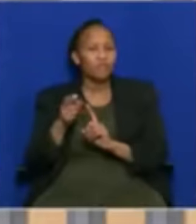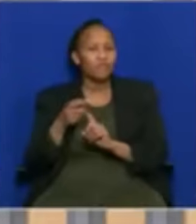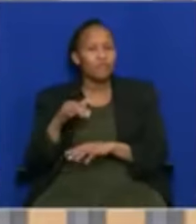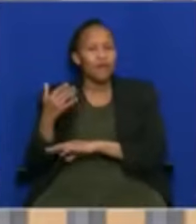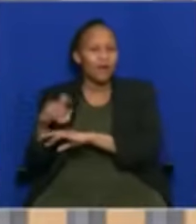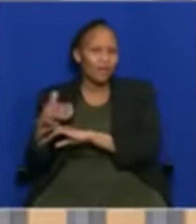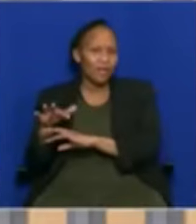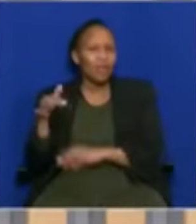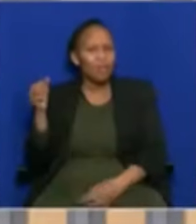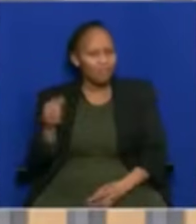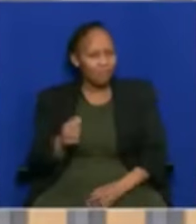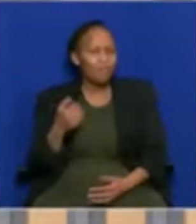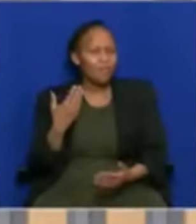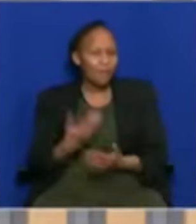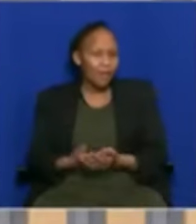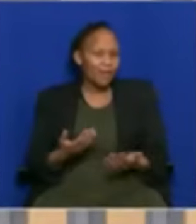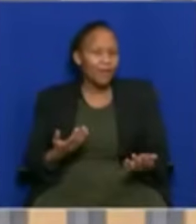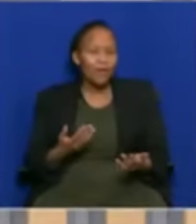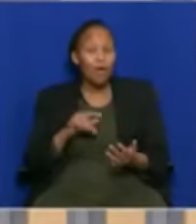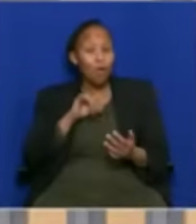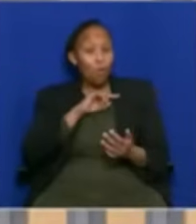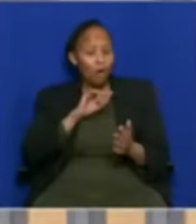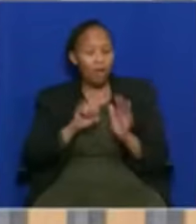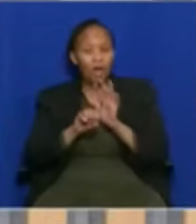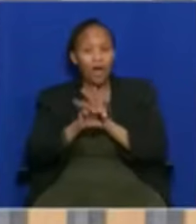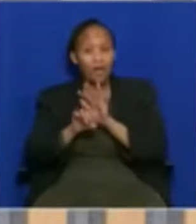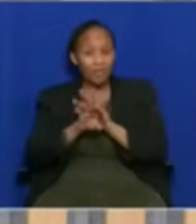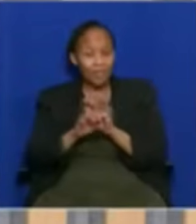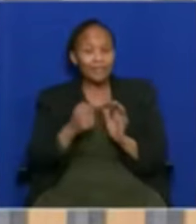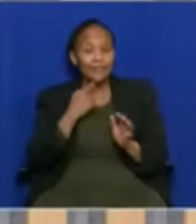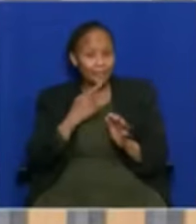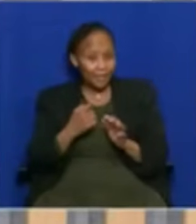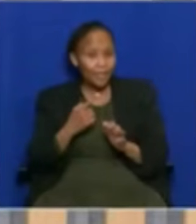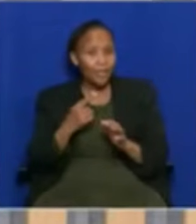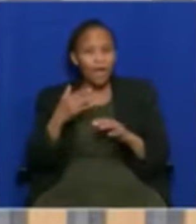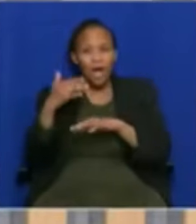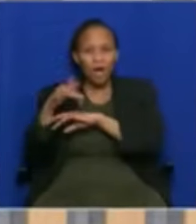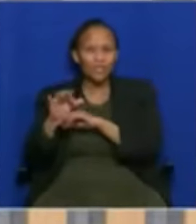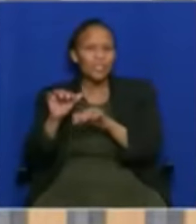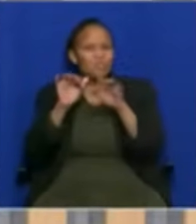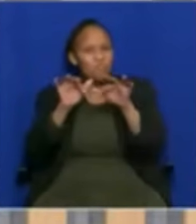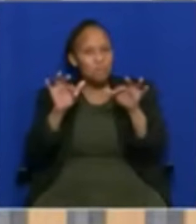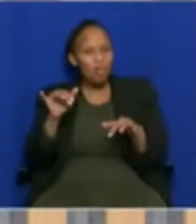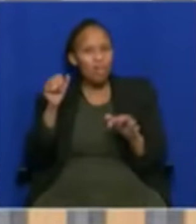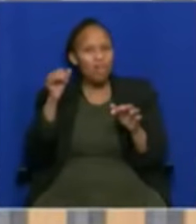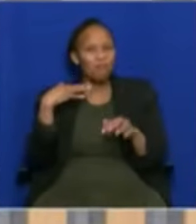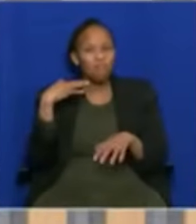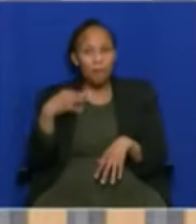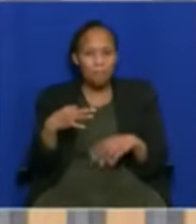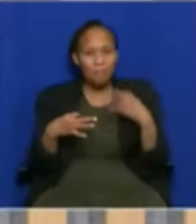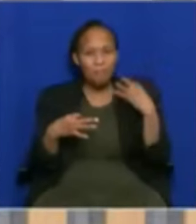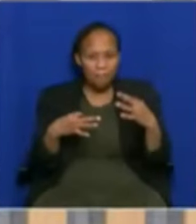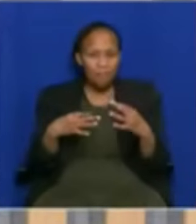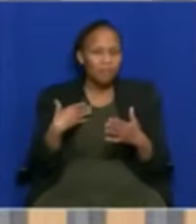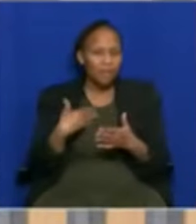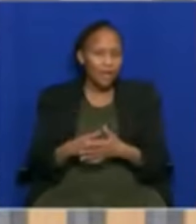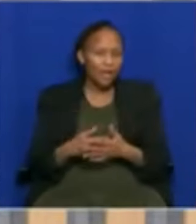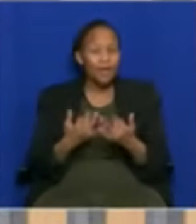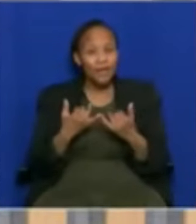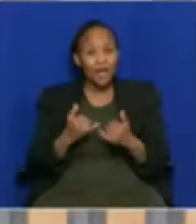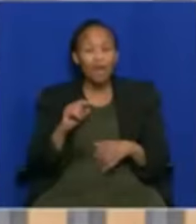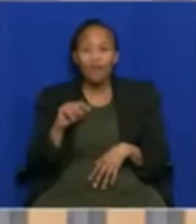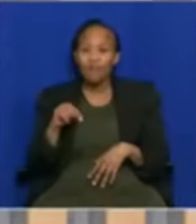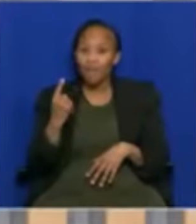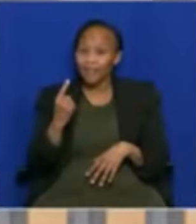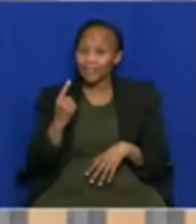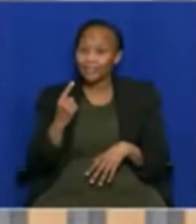The advert said outsiders can apply. So the first leg of your complaint gets resolved. Then you look